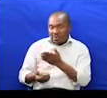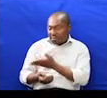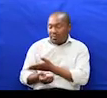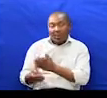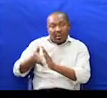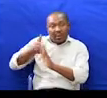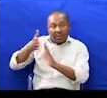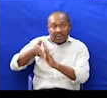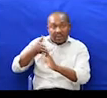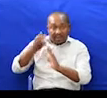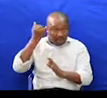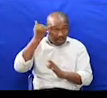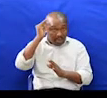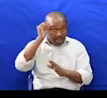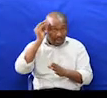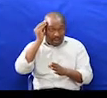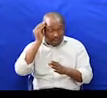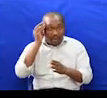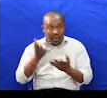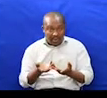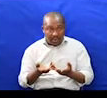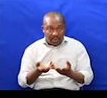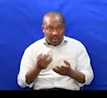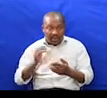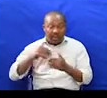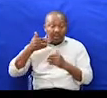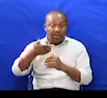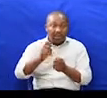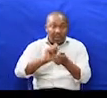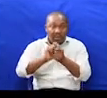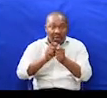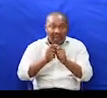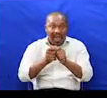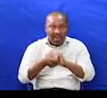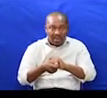this idea to be challenged. And now,